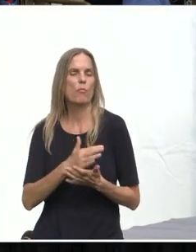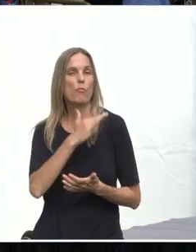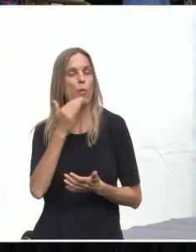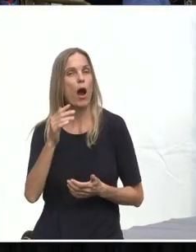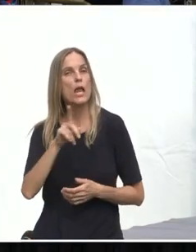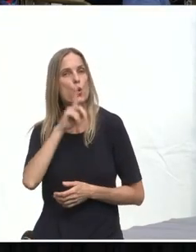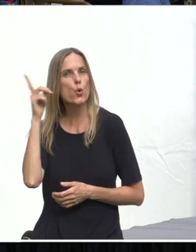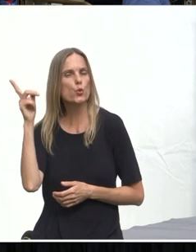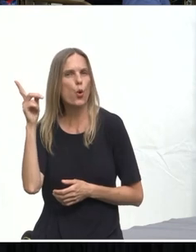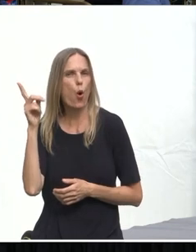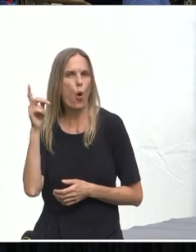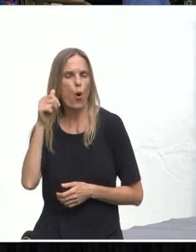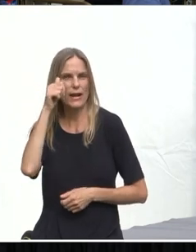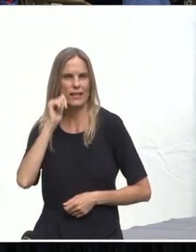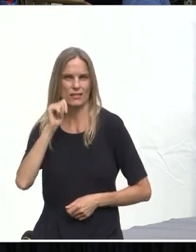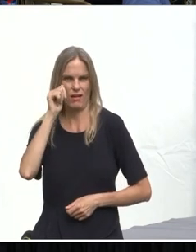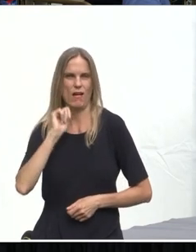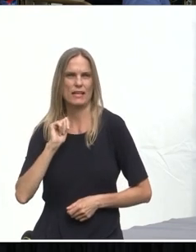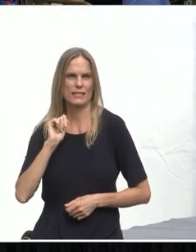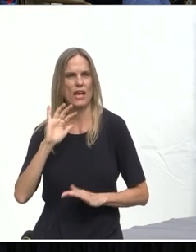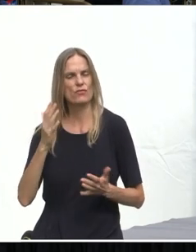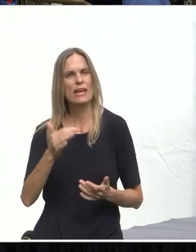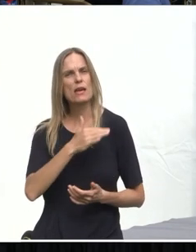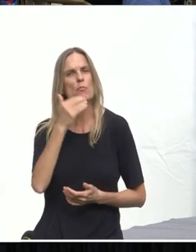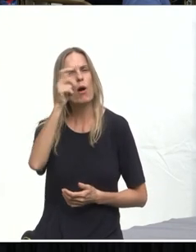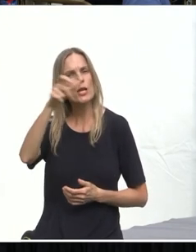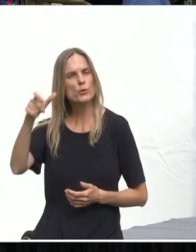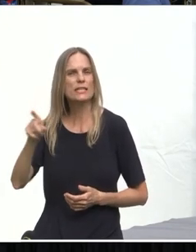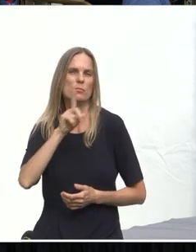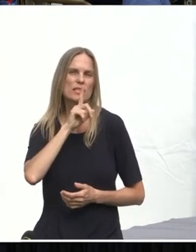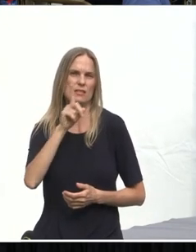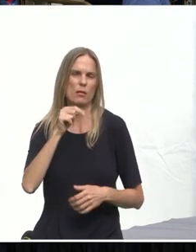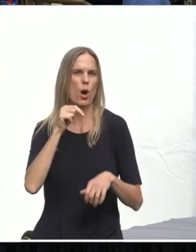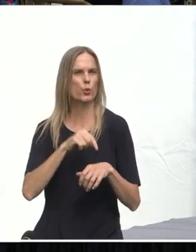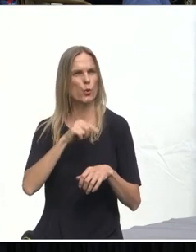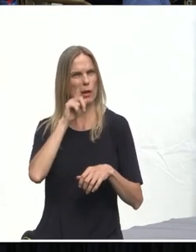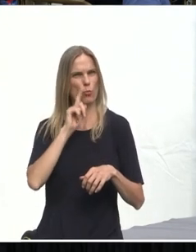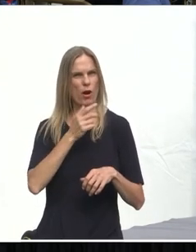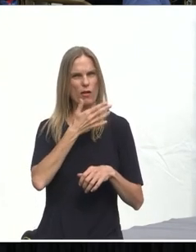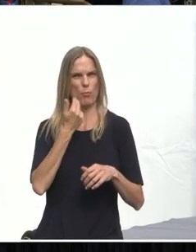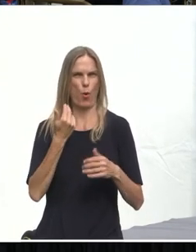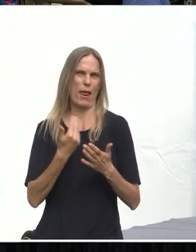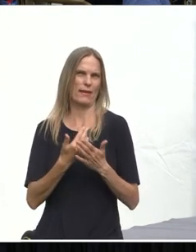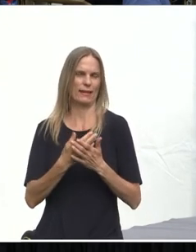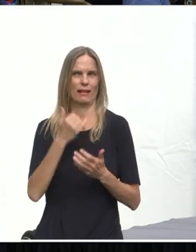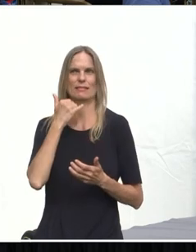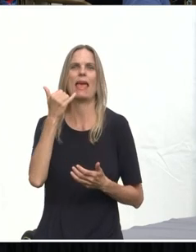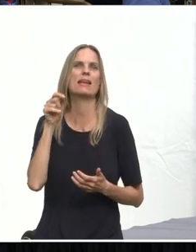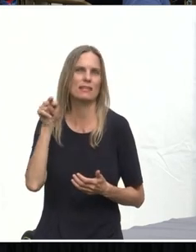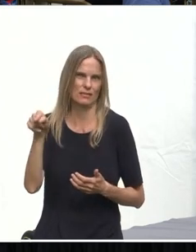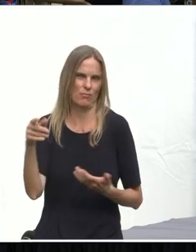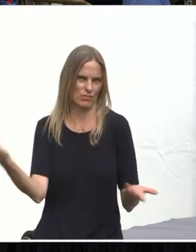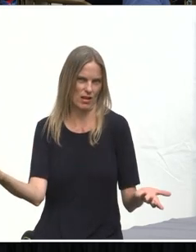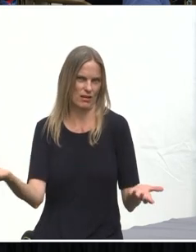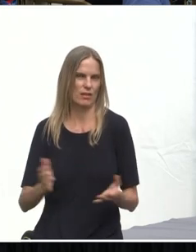women, or just there are a lot of people who don't feel comfortable making a phone call or explaining